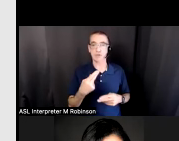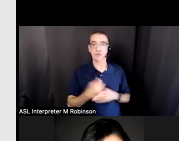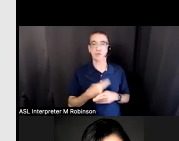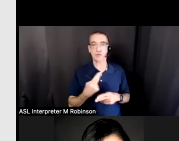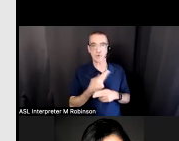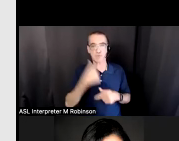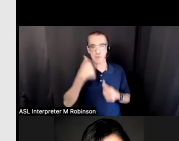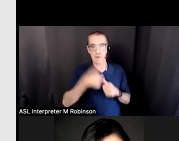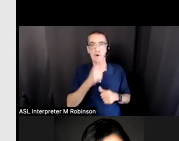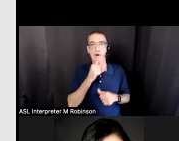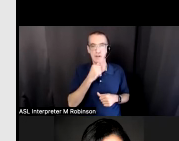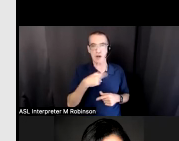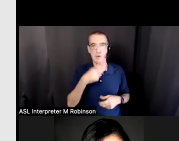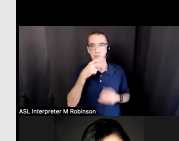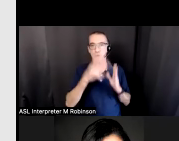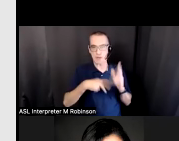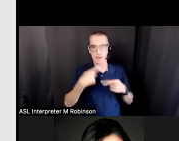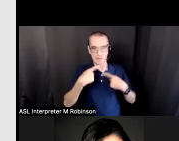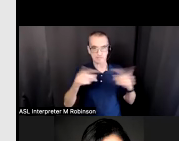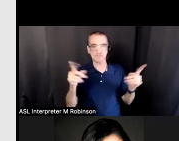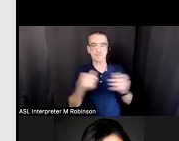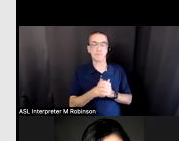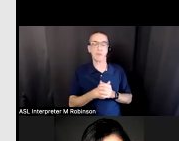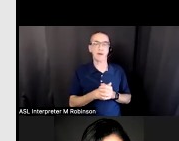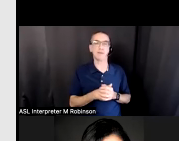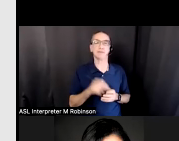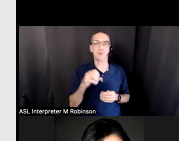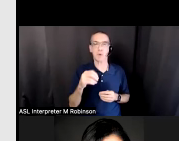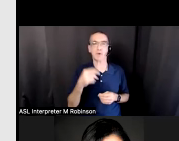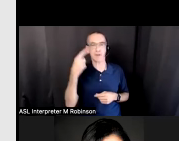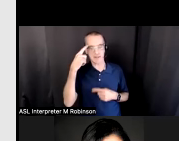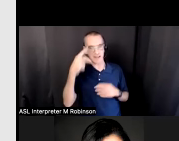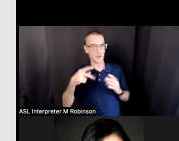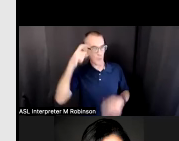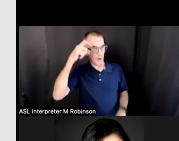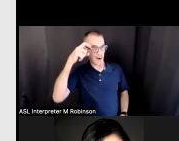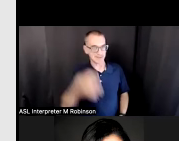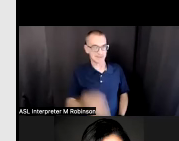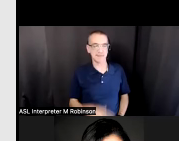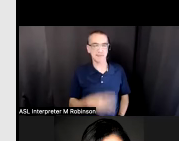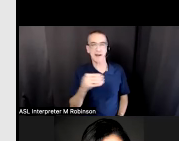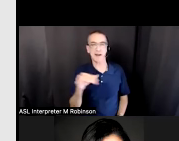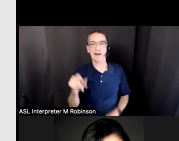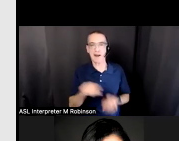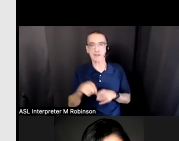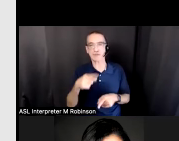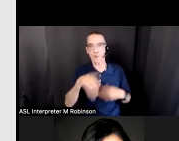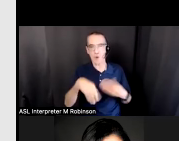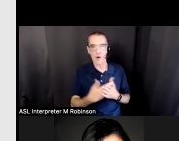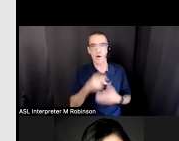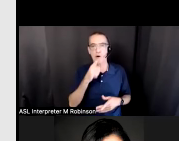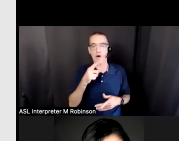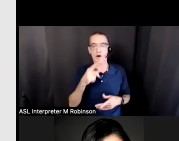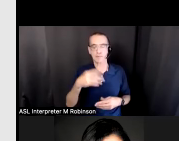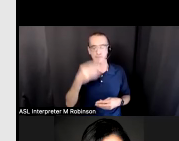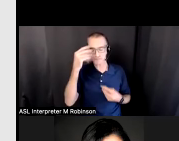confidentiality because I will be reading them out loud. So think wisely. And as you all are dropping those